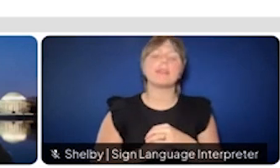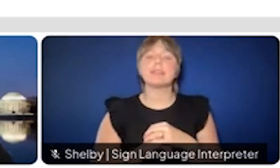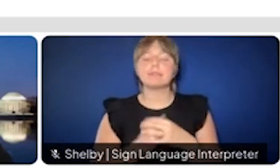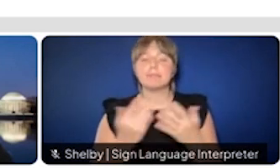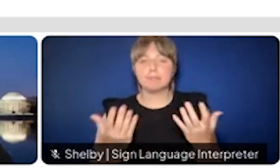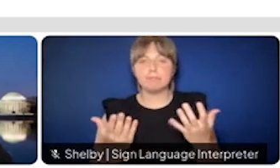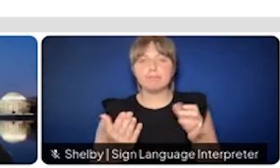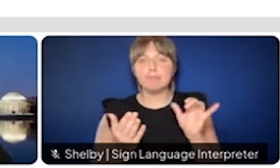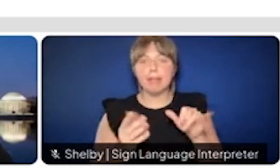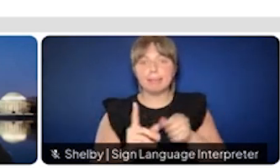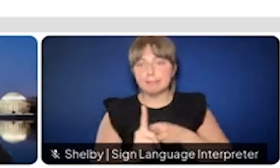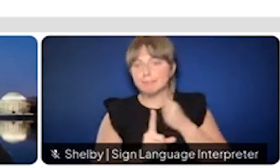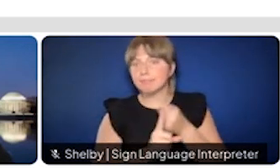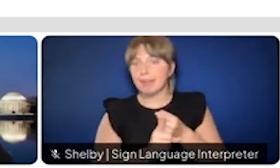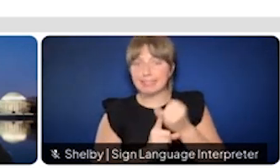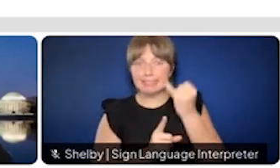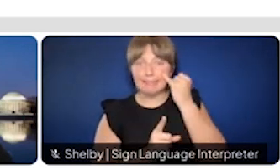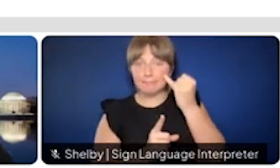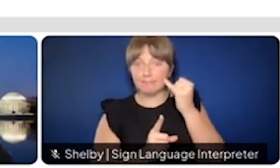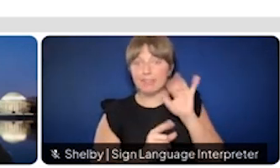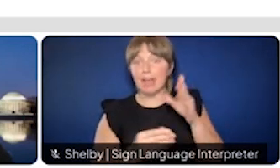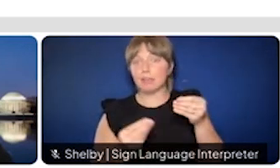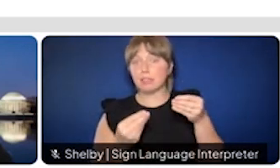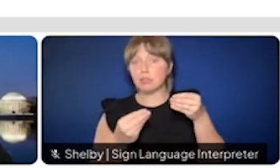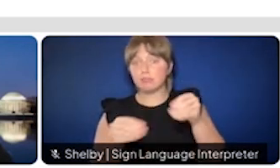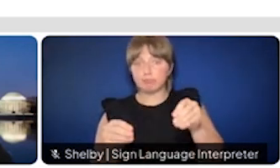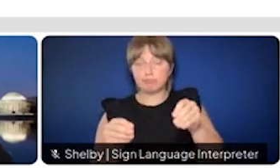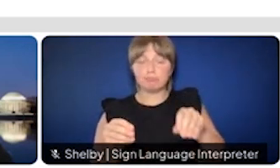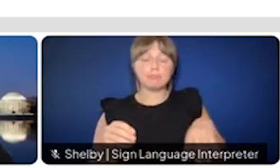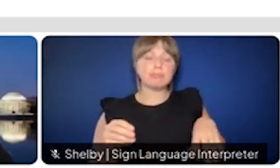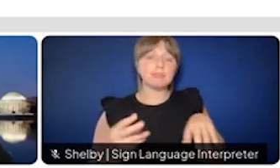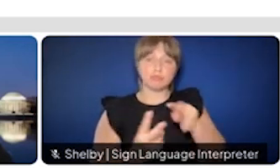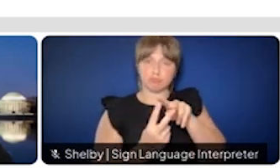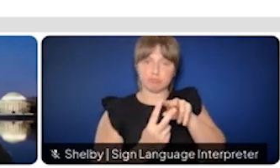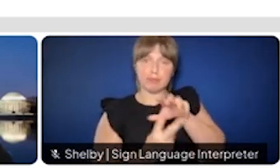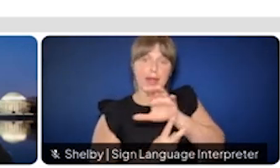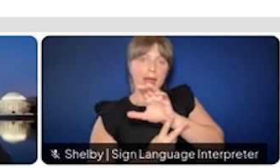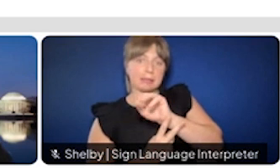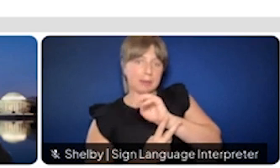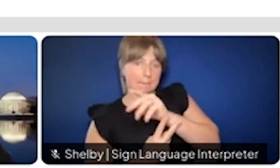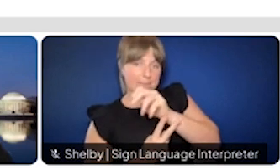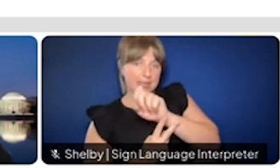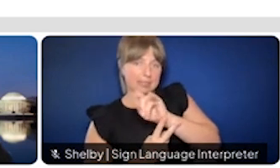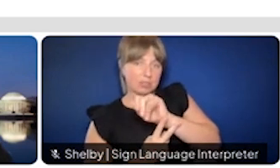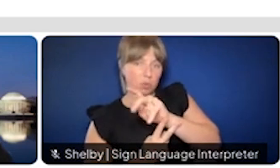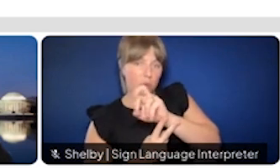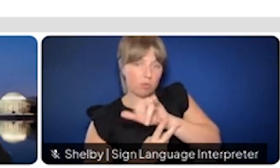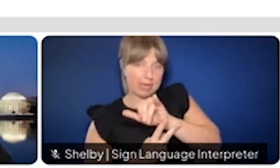that could impact whether or not the transaction is treated as compensatory or capital gains tax. And we can touch on that a little bit later, Peter.